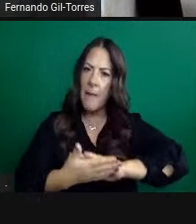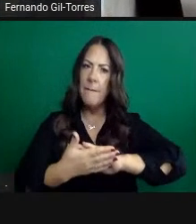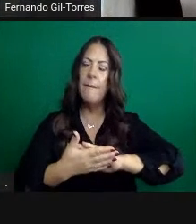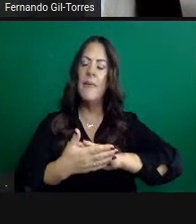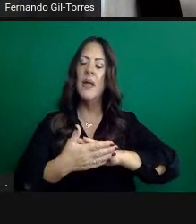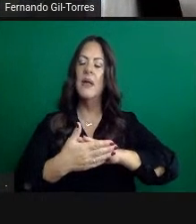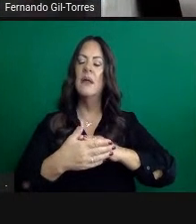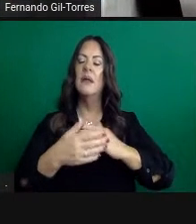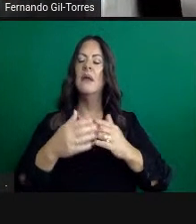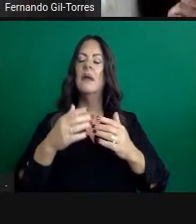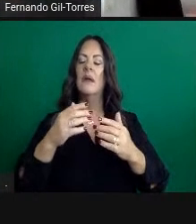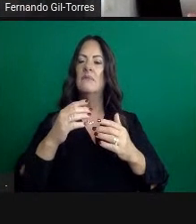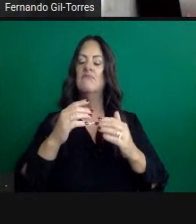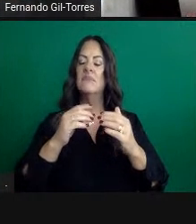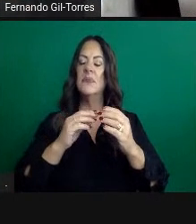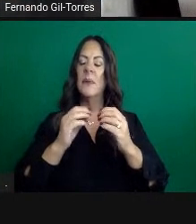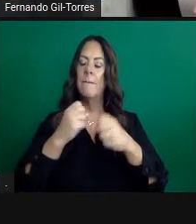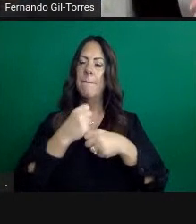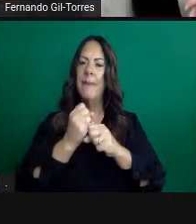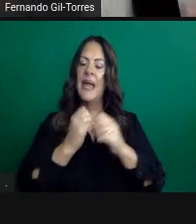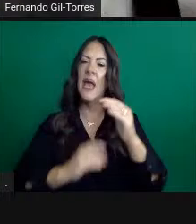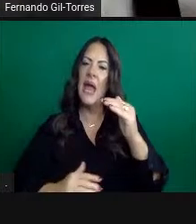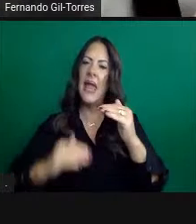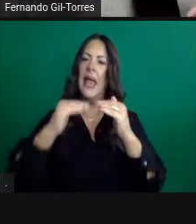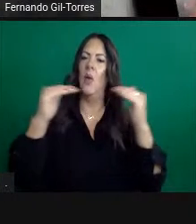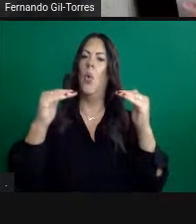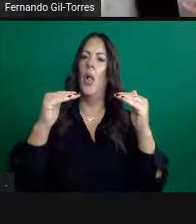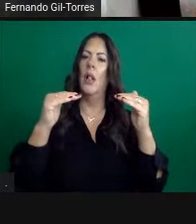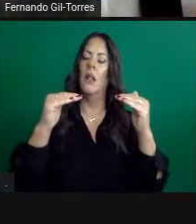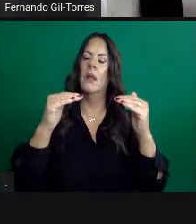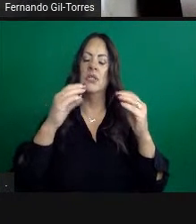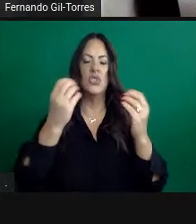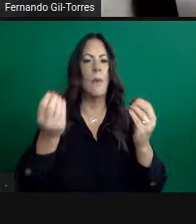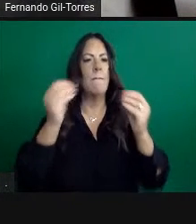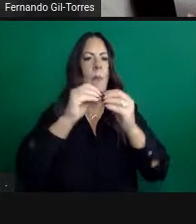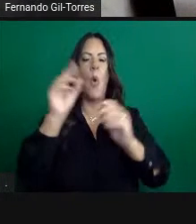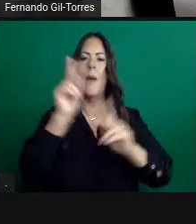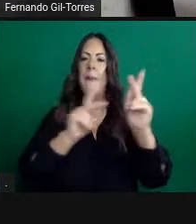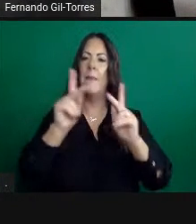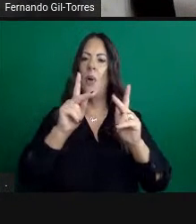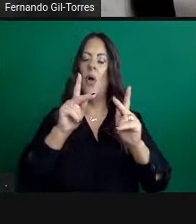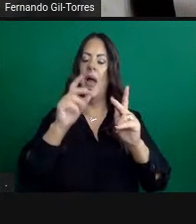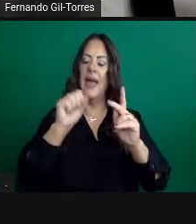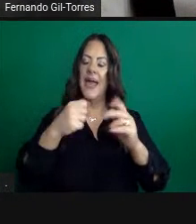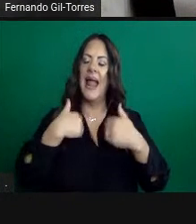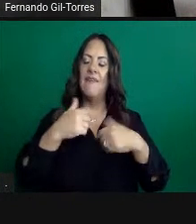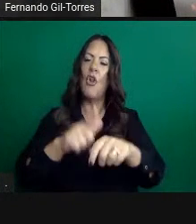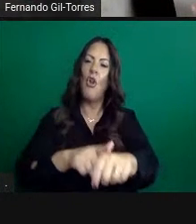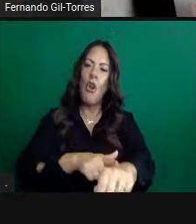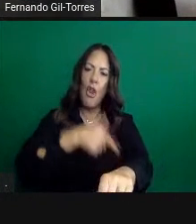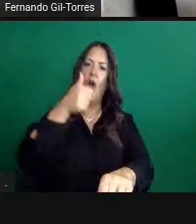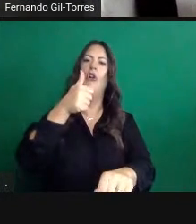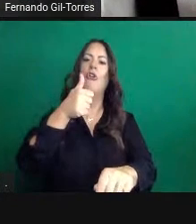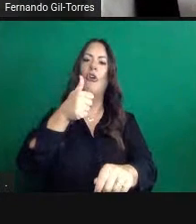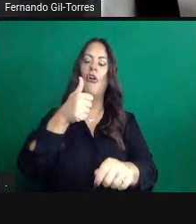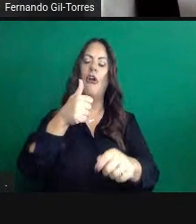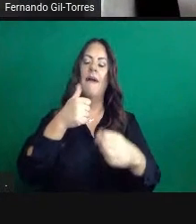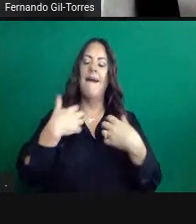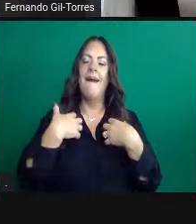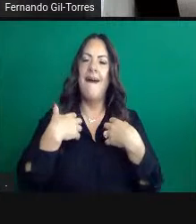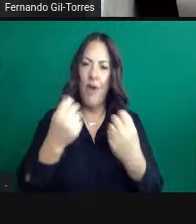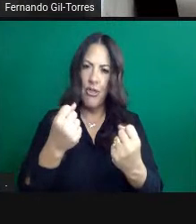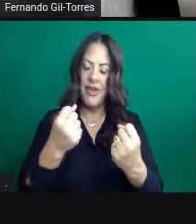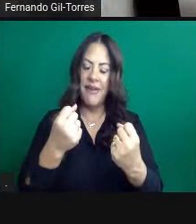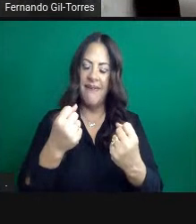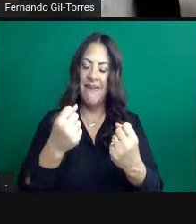the inequities and give more of us a longer, healthier life expectancy to at least 82